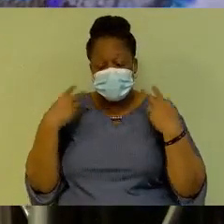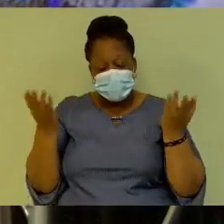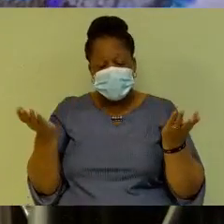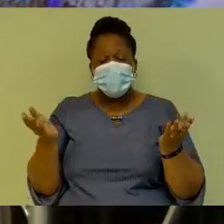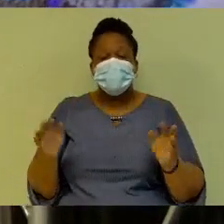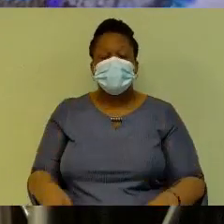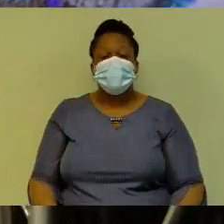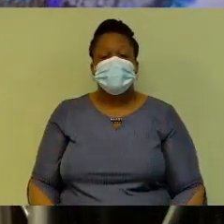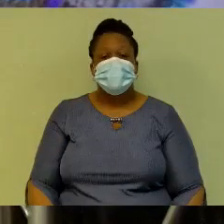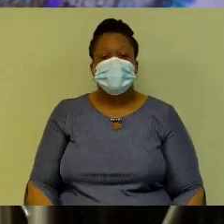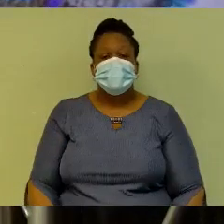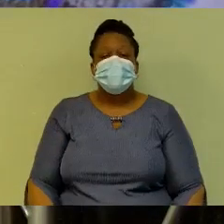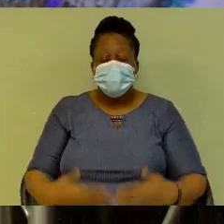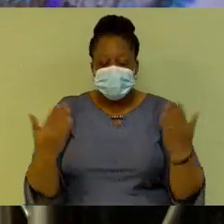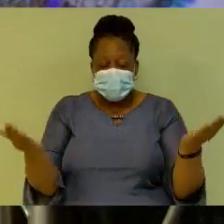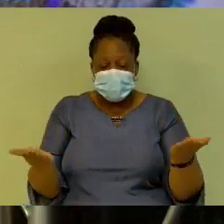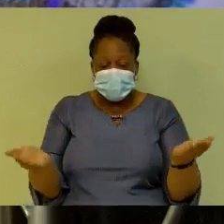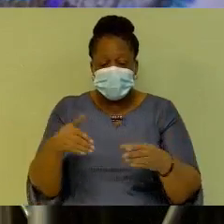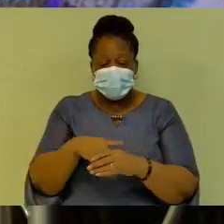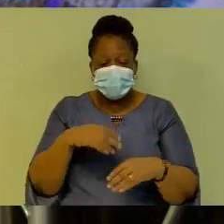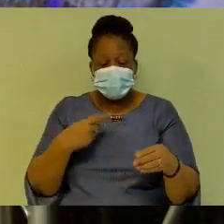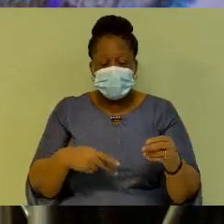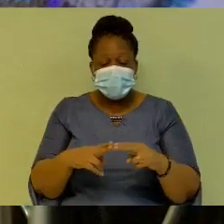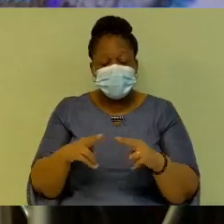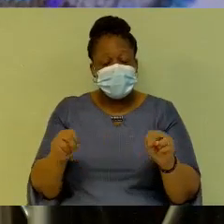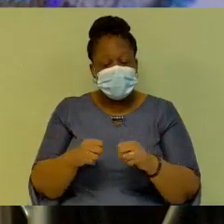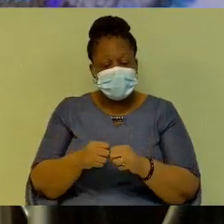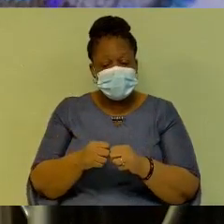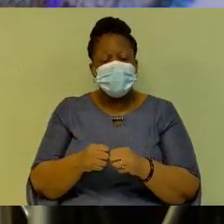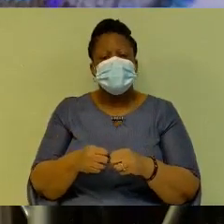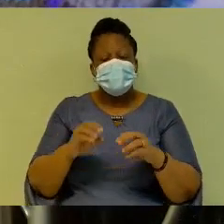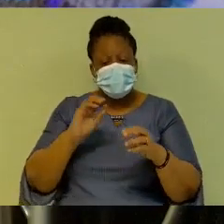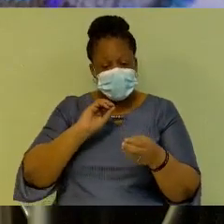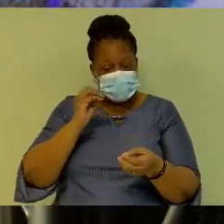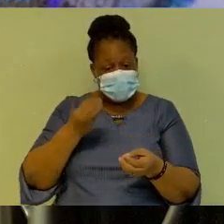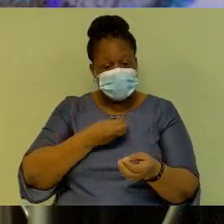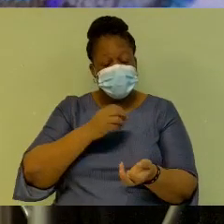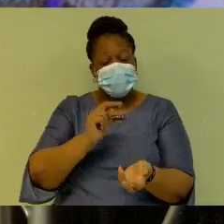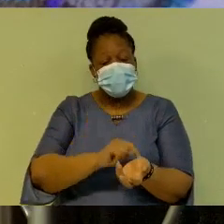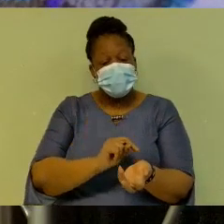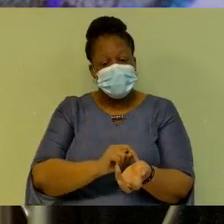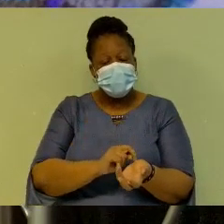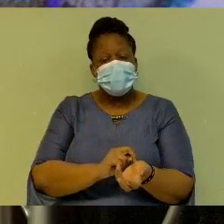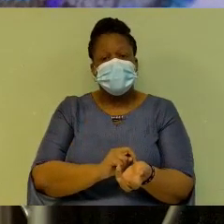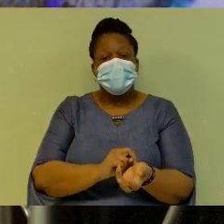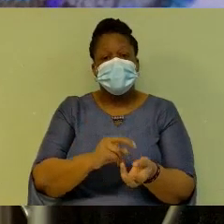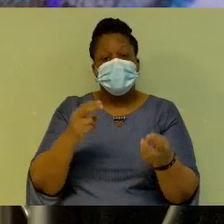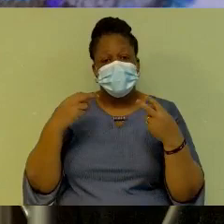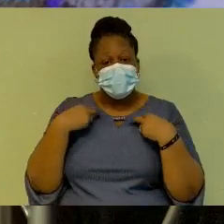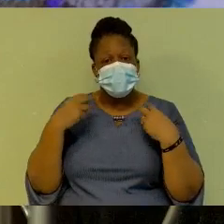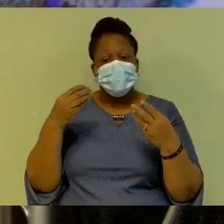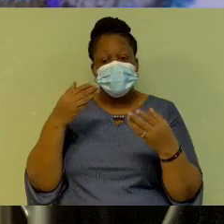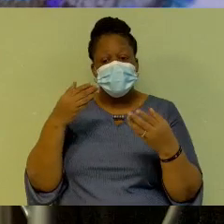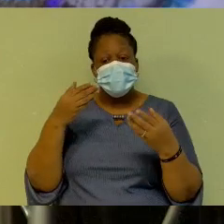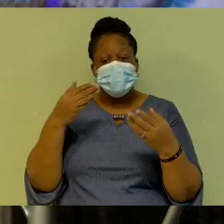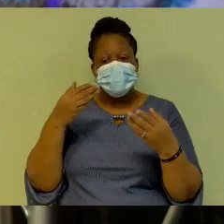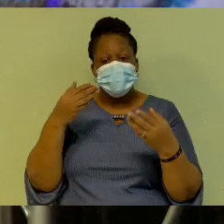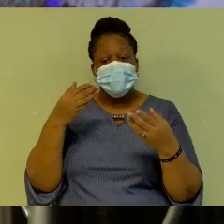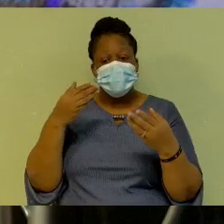Nevertheless, our local nurses have been well trained and are adequately resourced in terms of PPE, ventilators, and